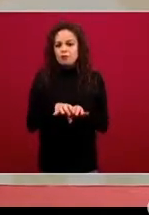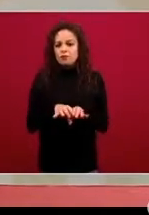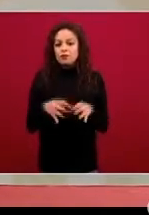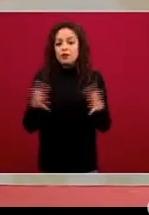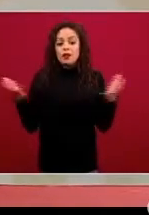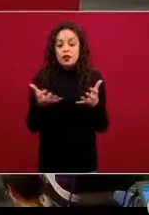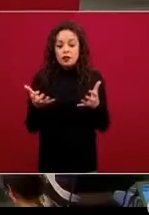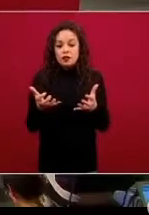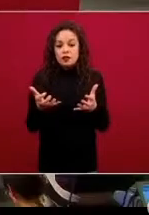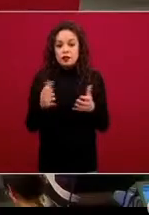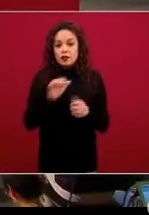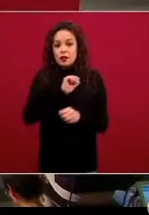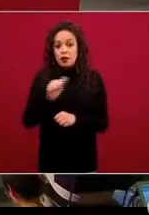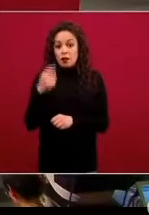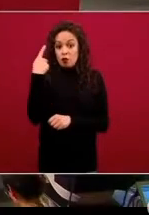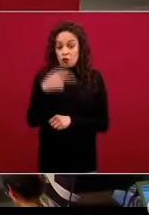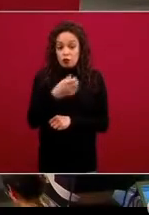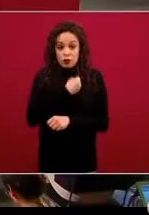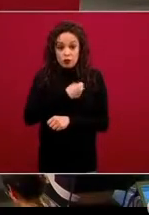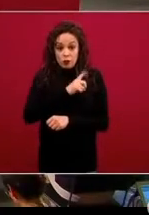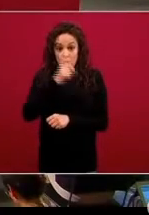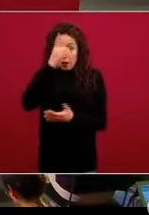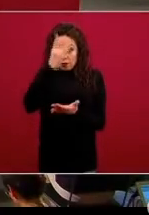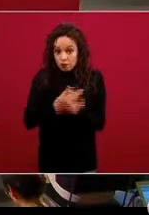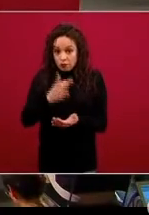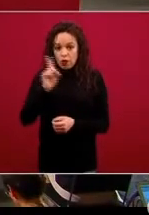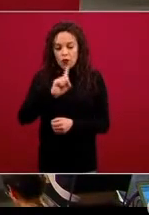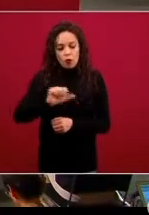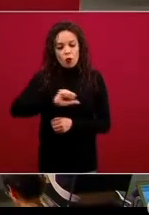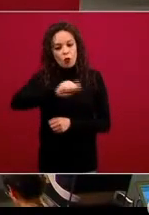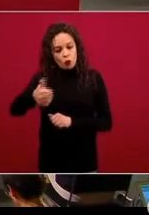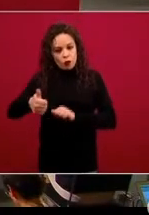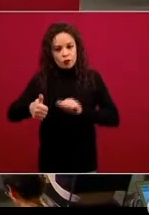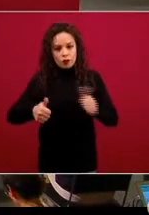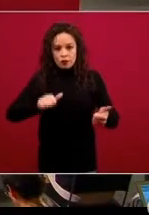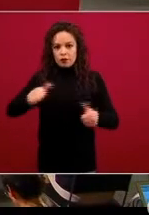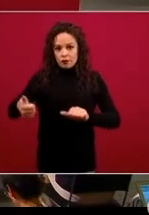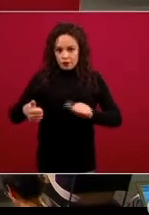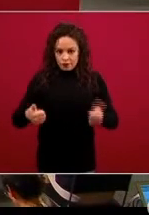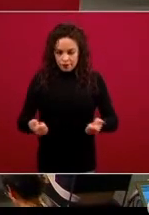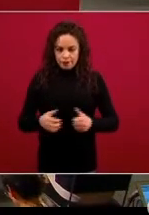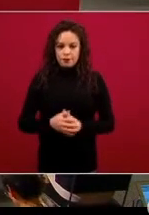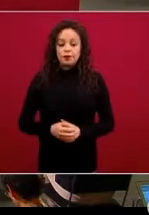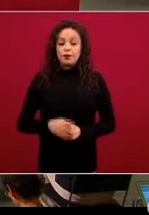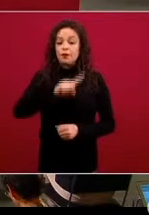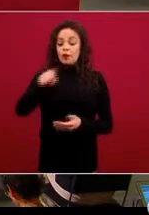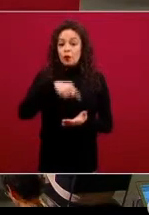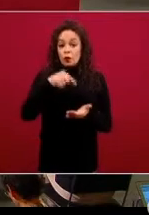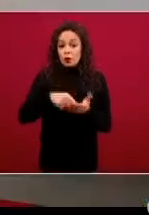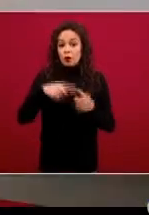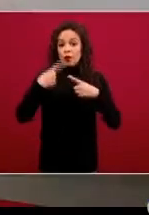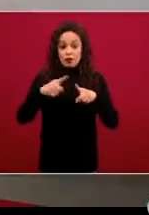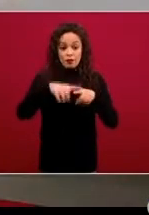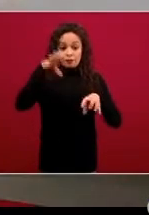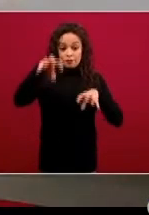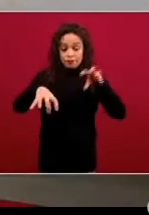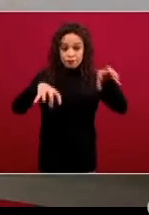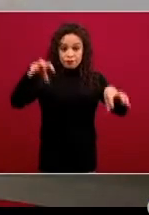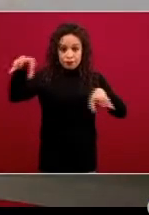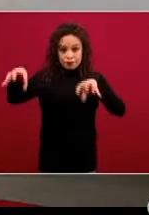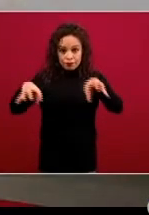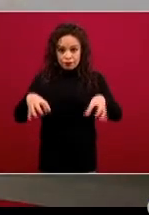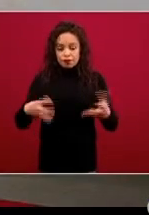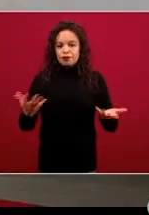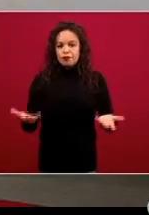capable of. In different areas, there's a practice where